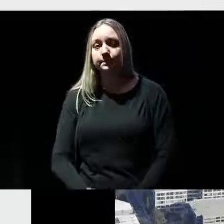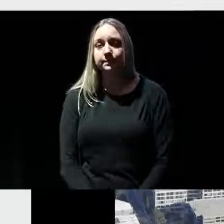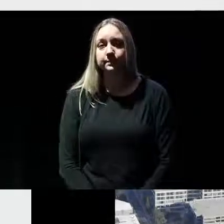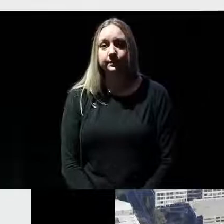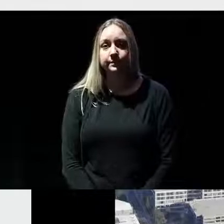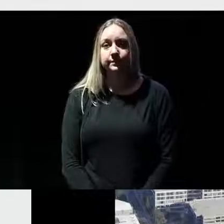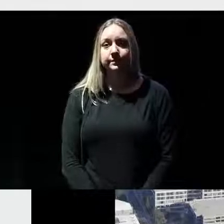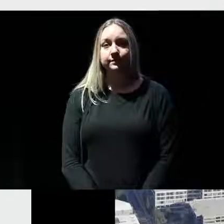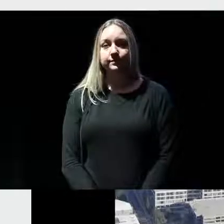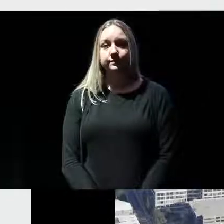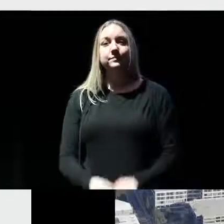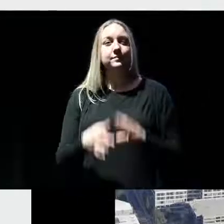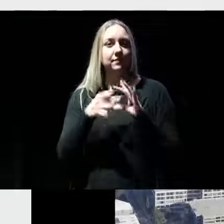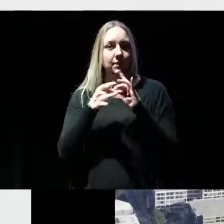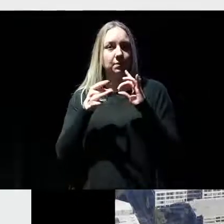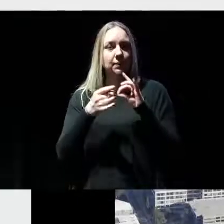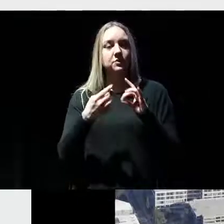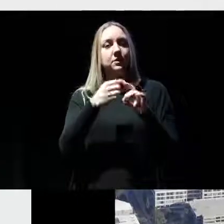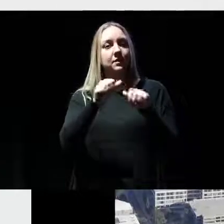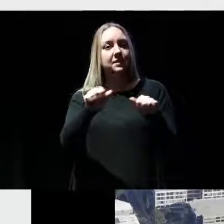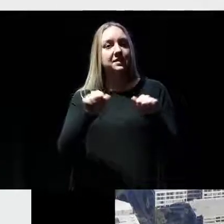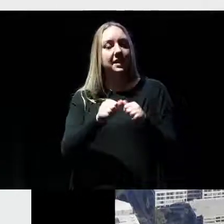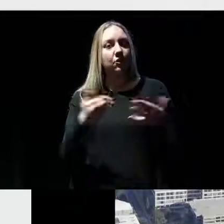had mentioned that this area has really